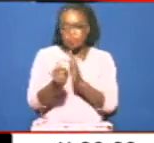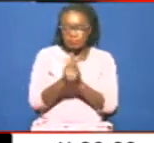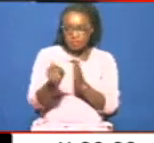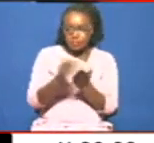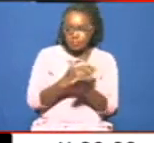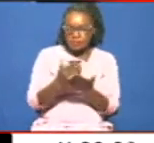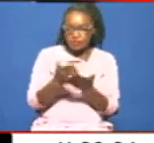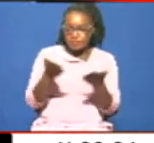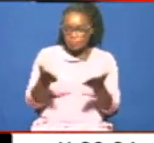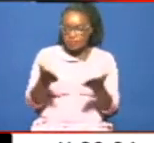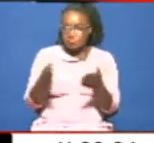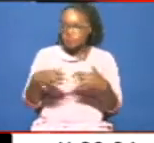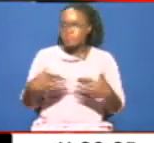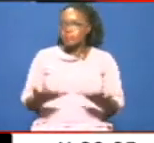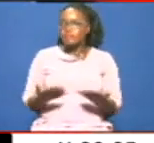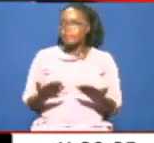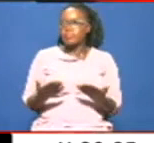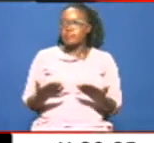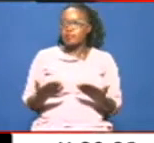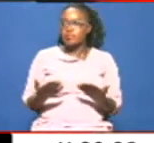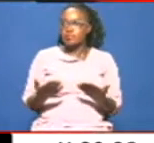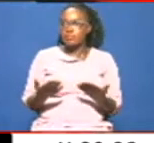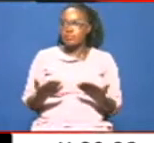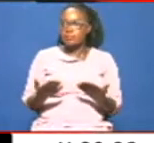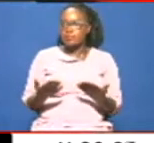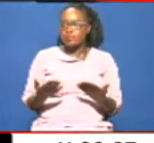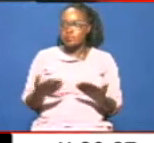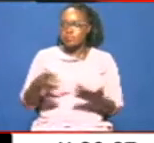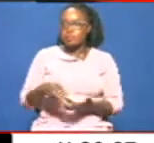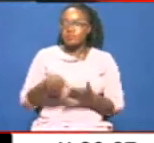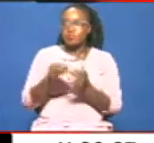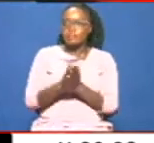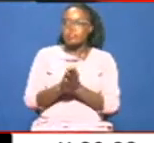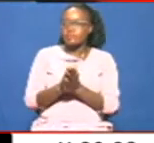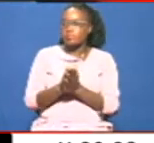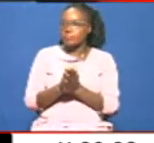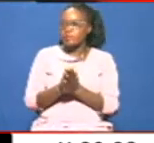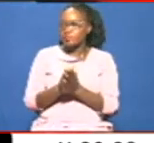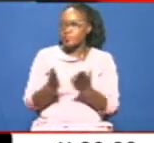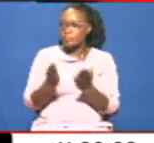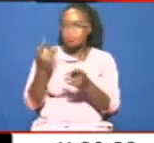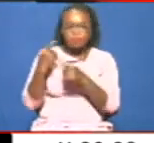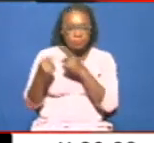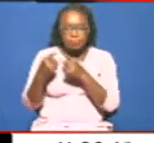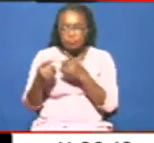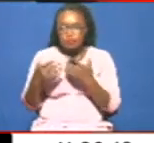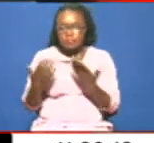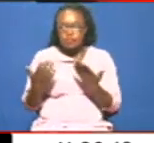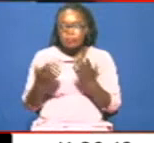available. How have you, especially say in Ban and in your experience, how do you see the